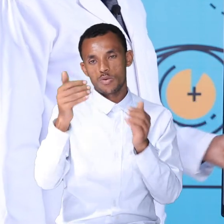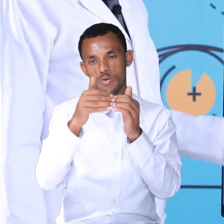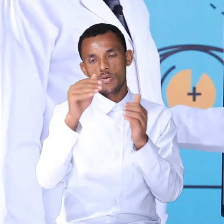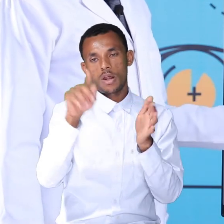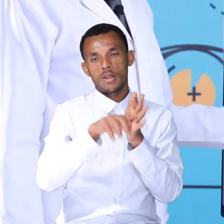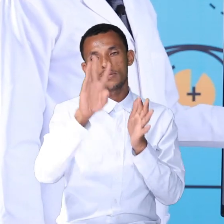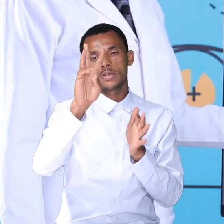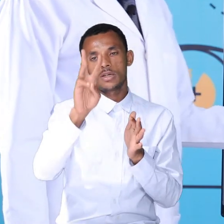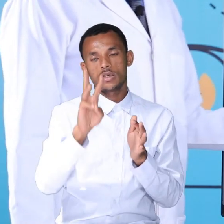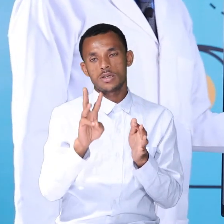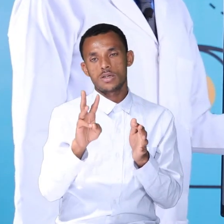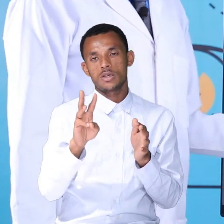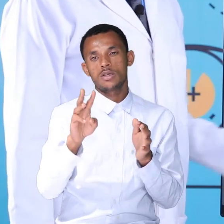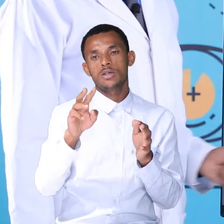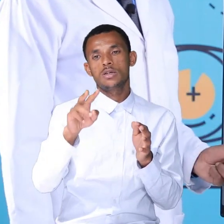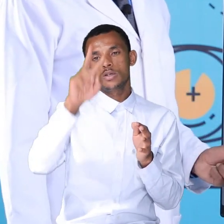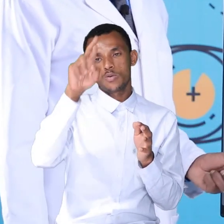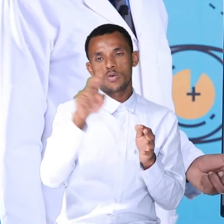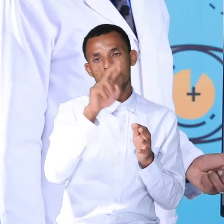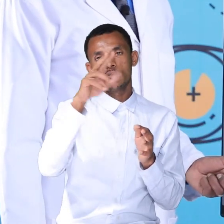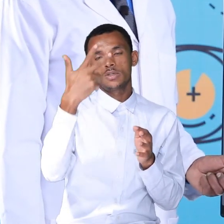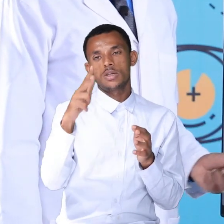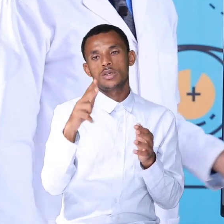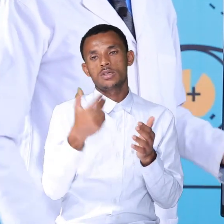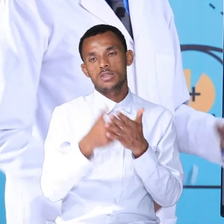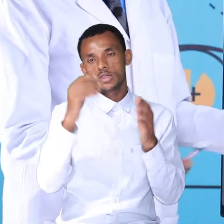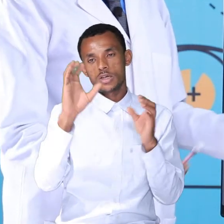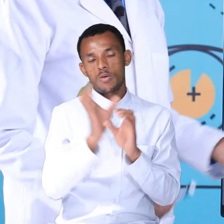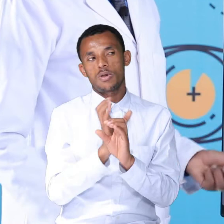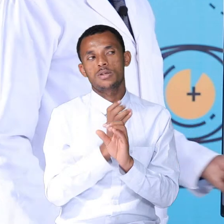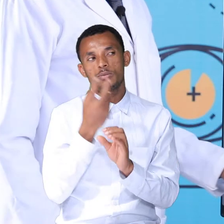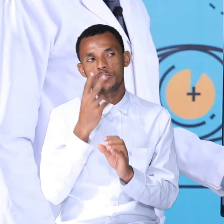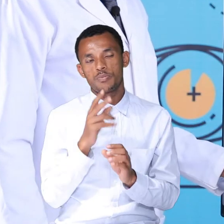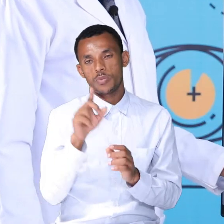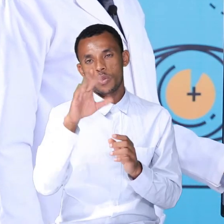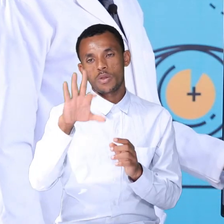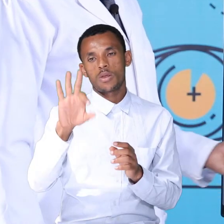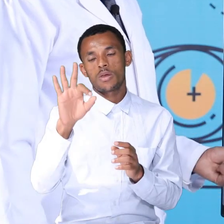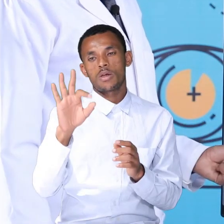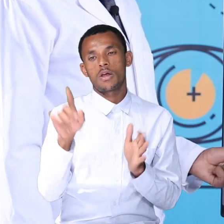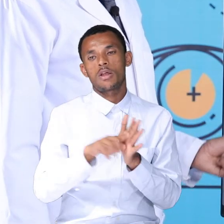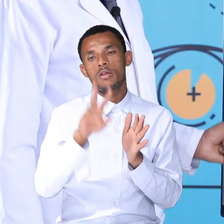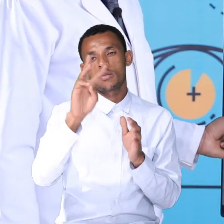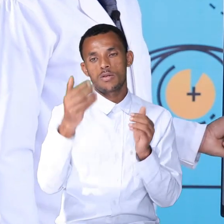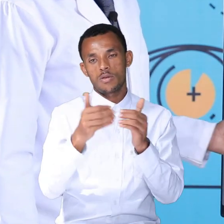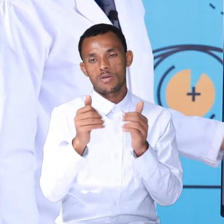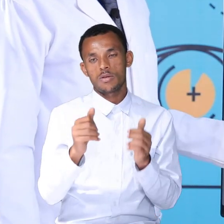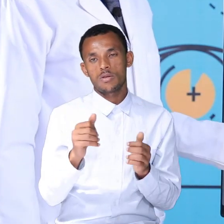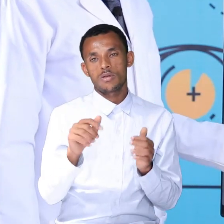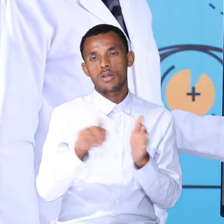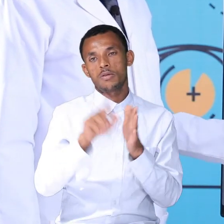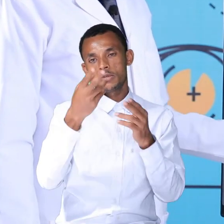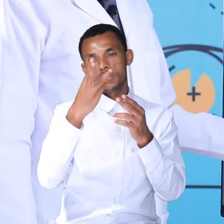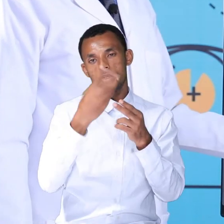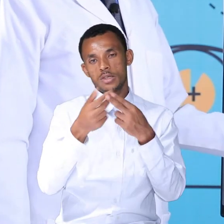minus 22 is equal to negative 6. The square root of 13 cosine of this is a matter of calculation. And you will have negative 6 is